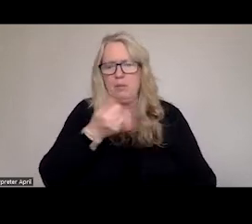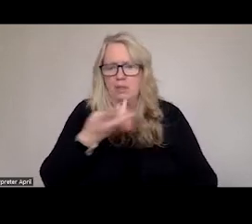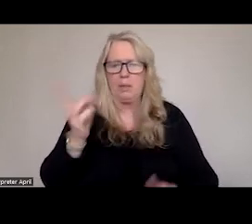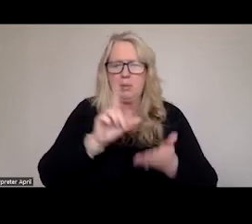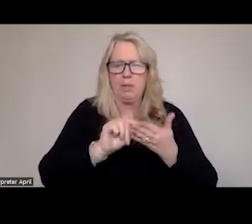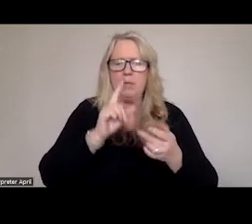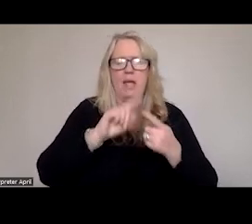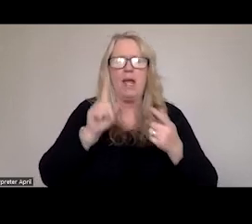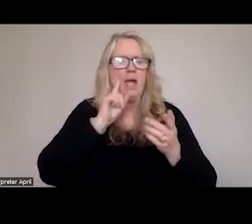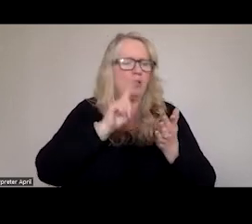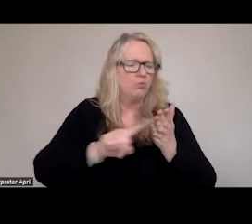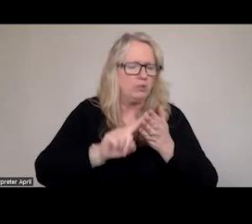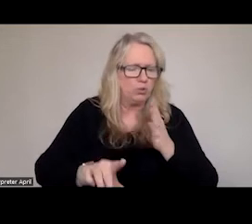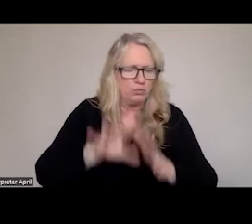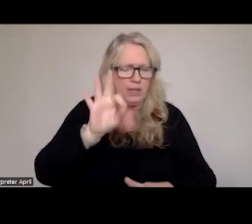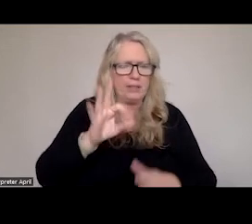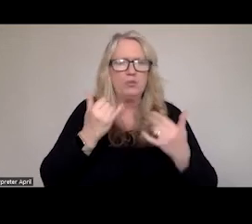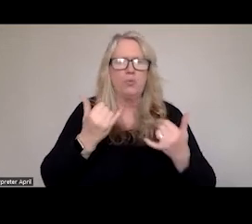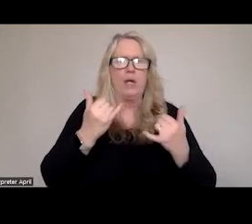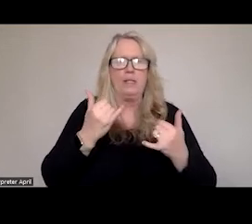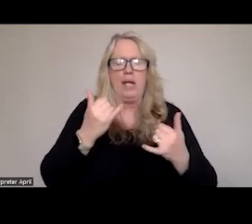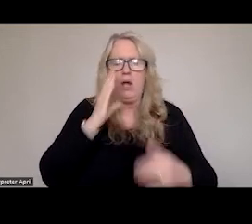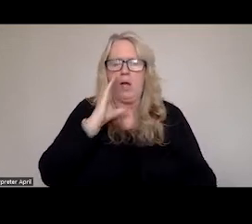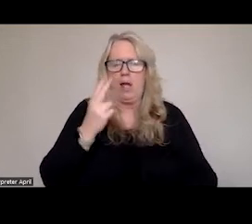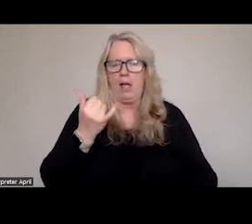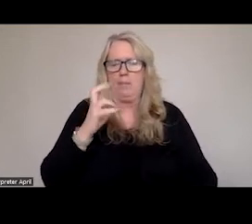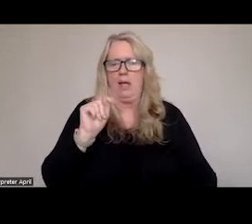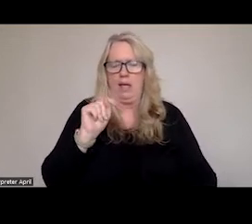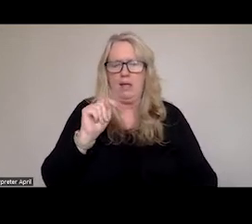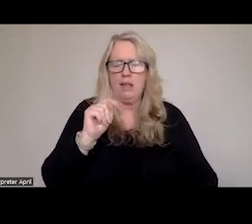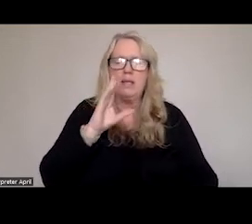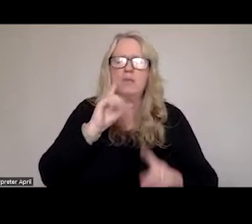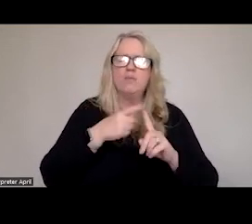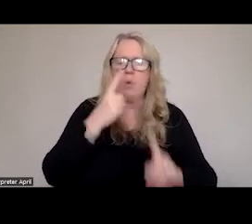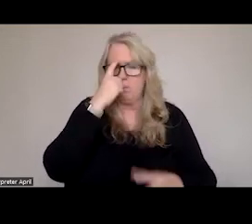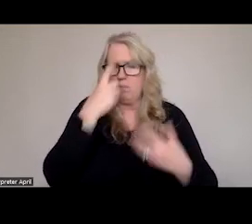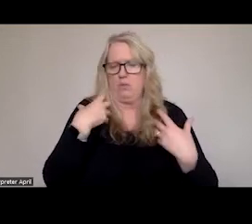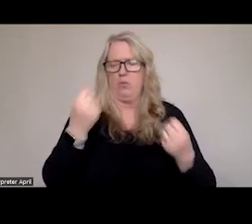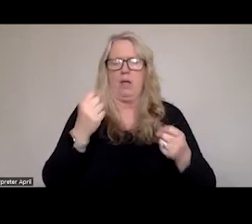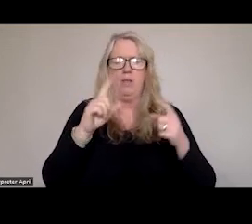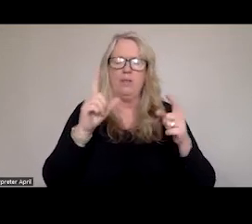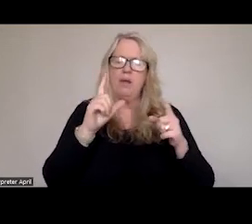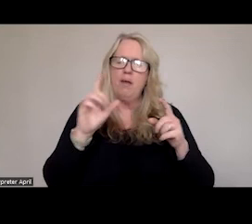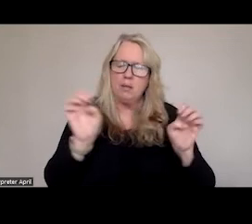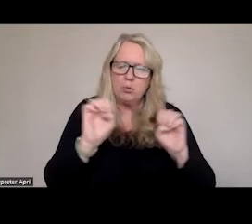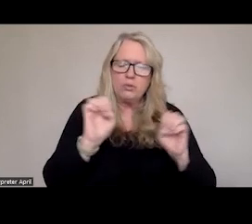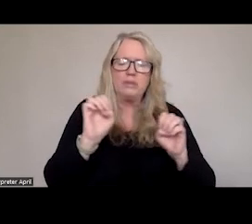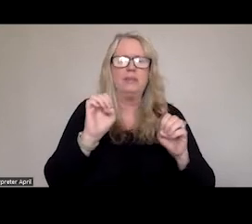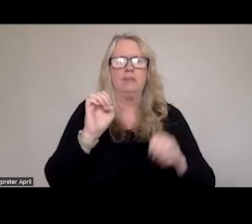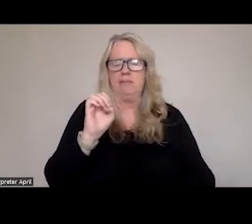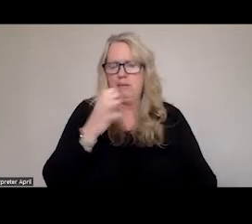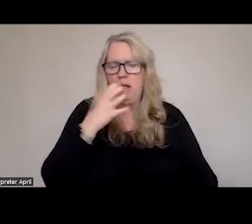research findings. Here, I'm just highlighting a review of mental health emergency hotlines in the United States that